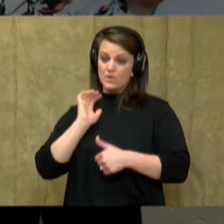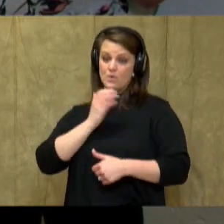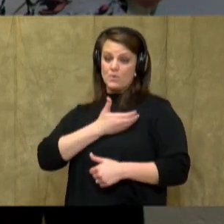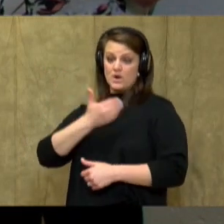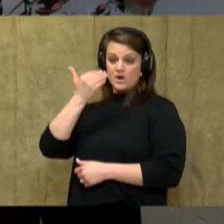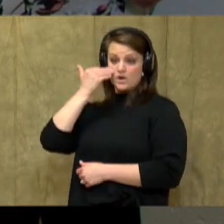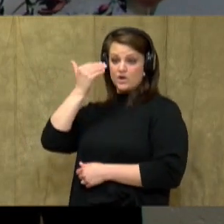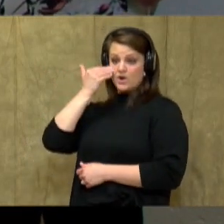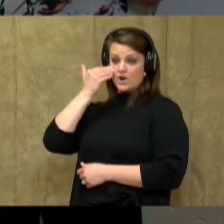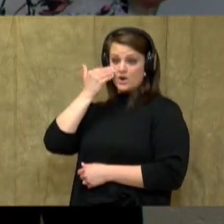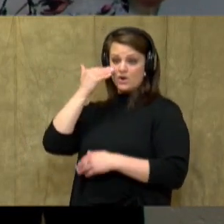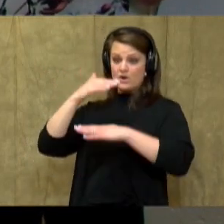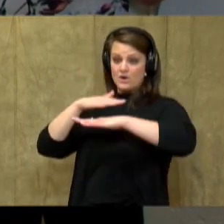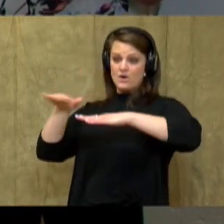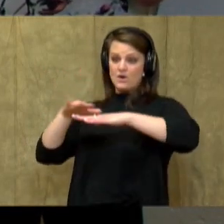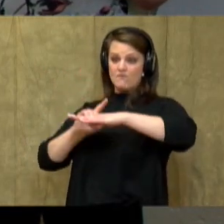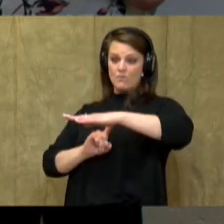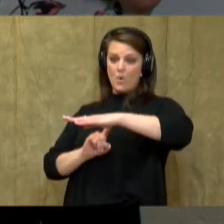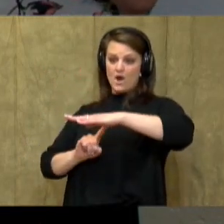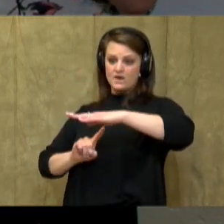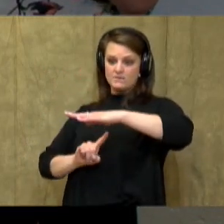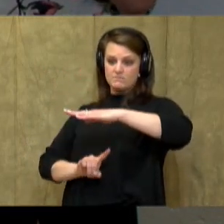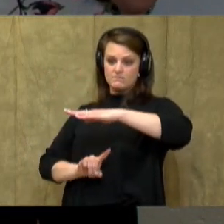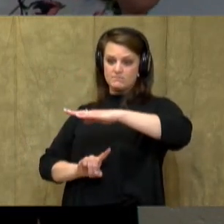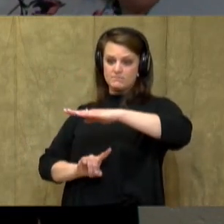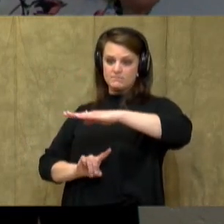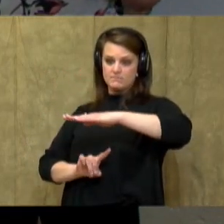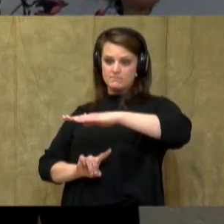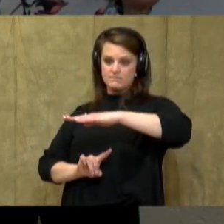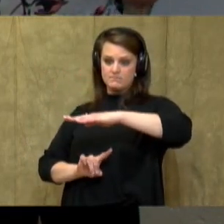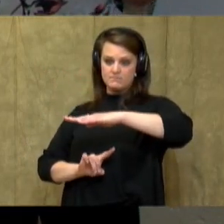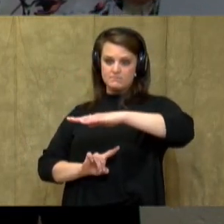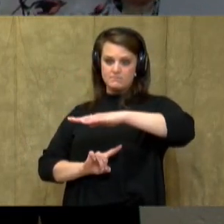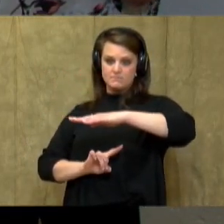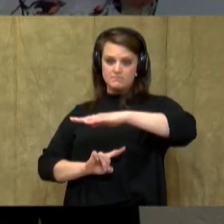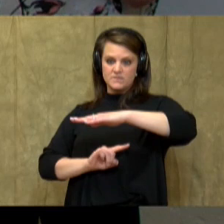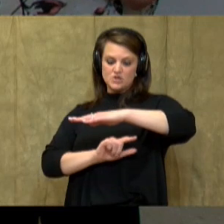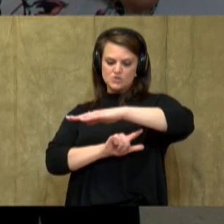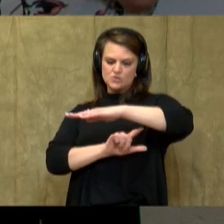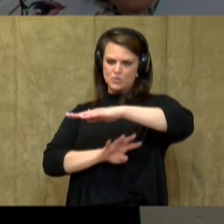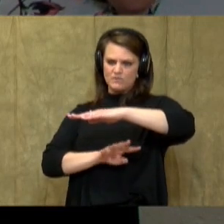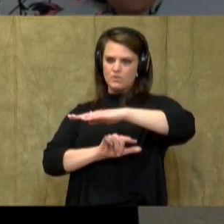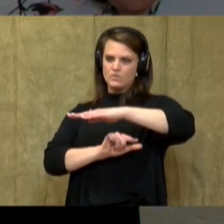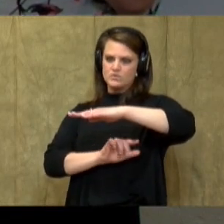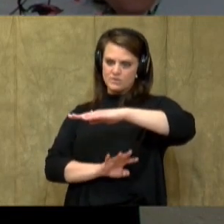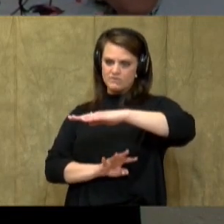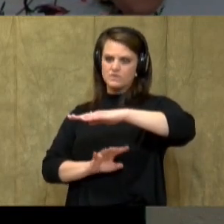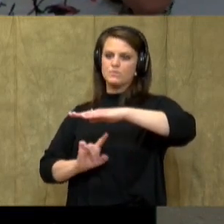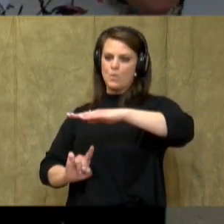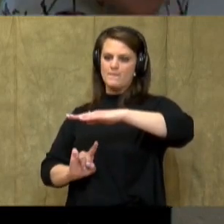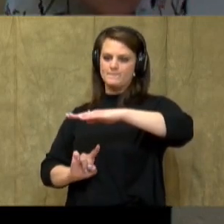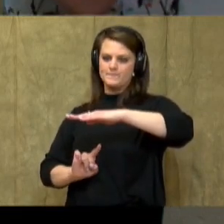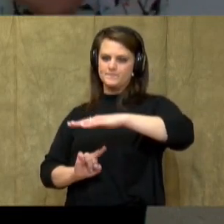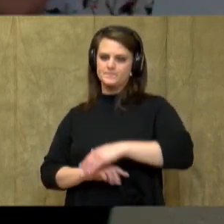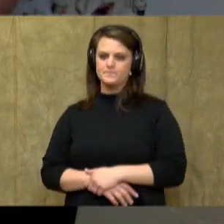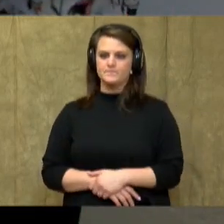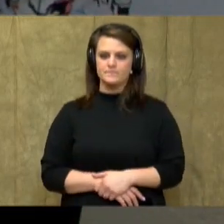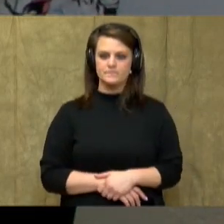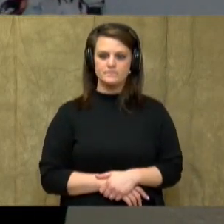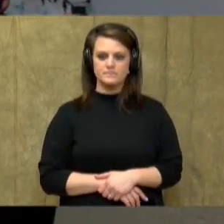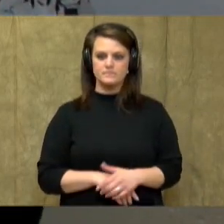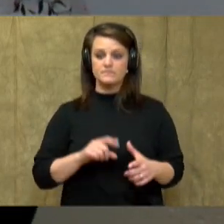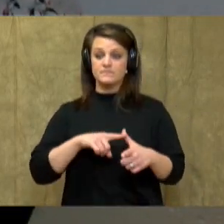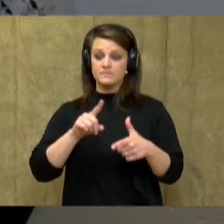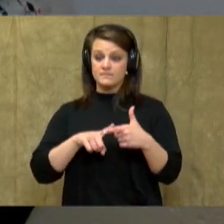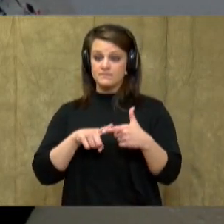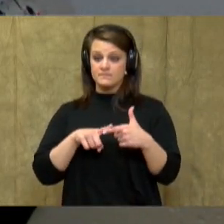was over 1 whole because this is 24 24ths would be 1 whole. So it's 28 24ths. And